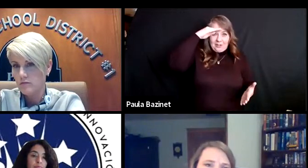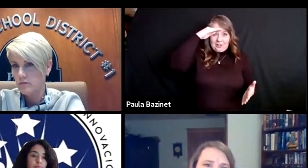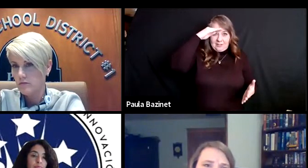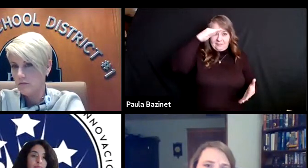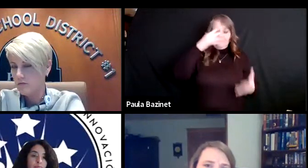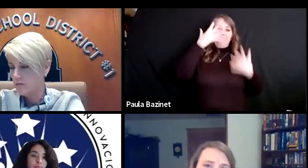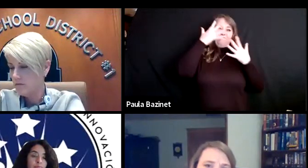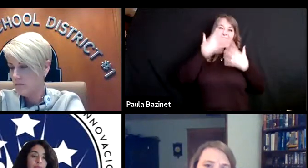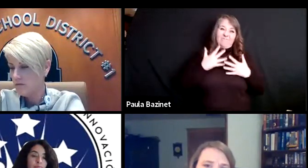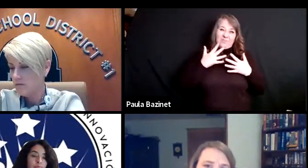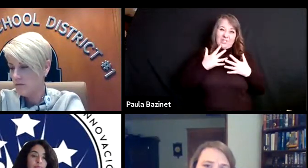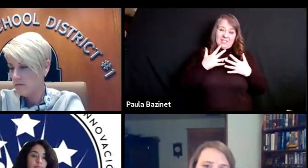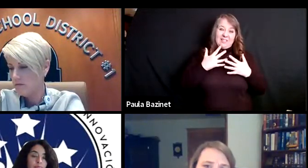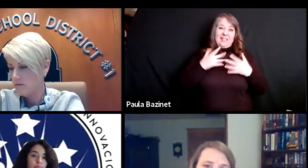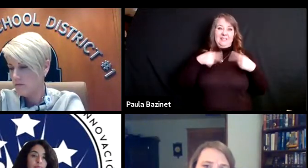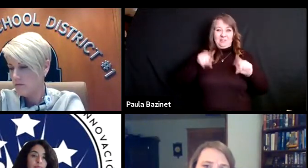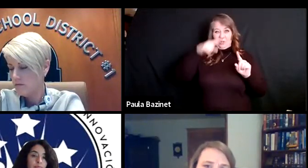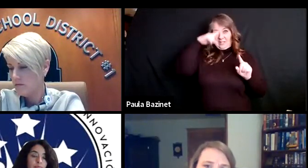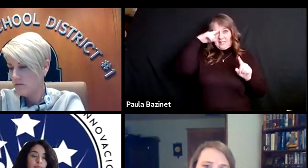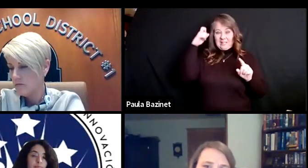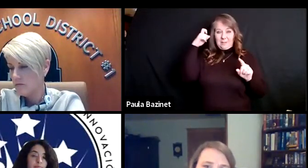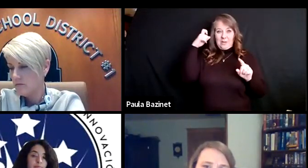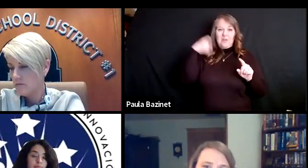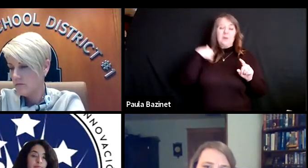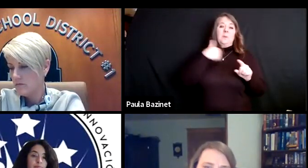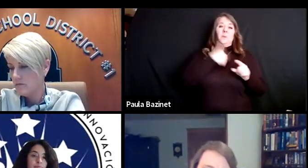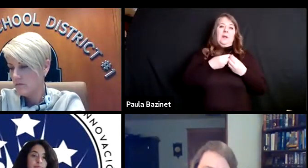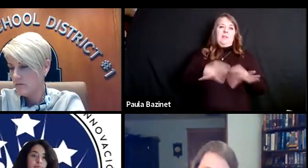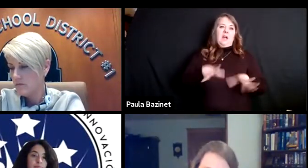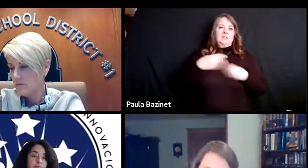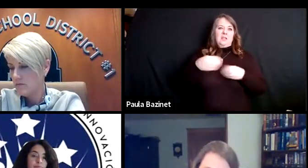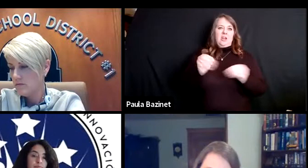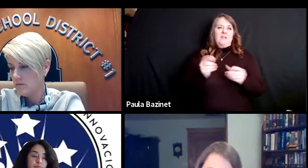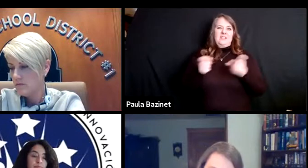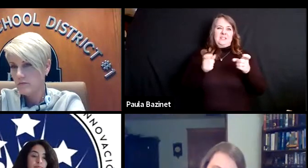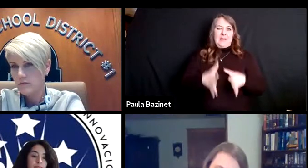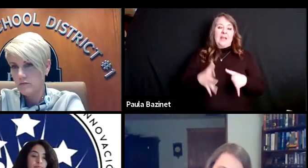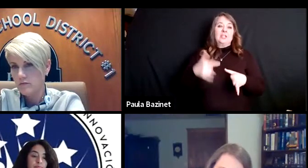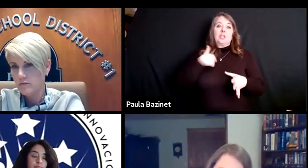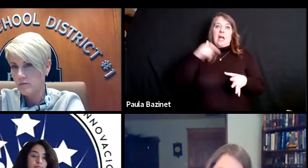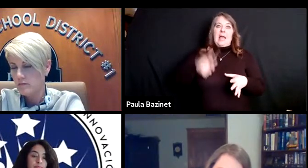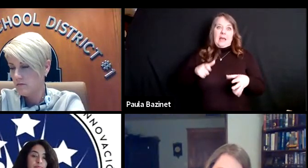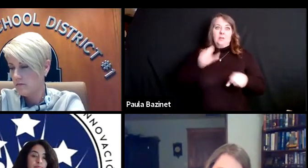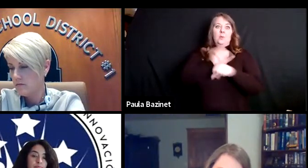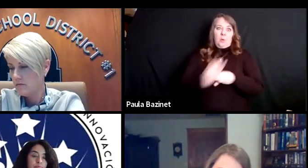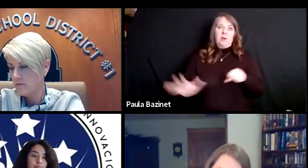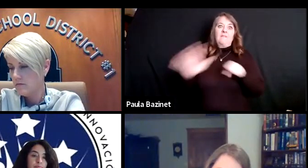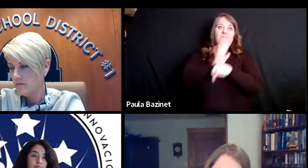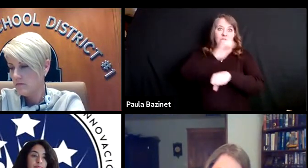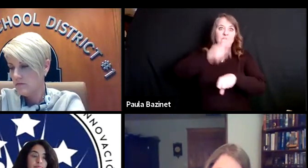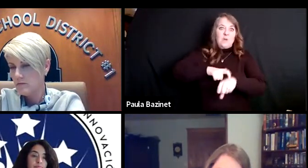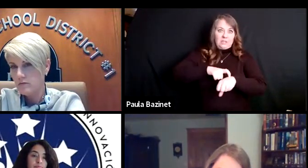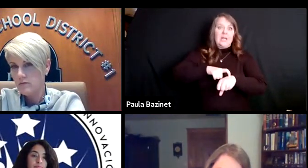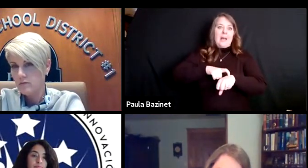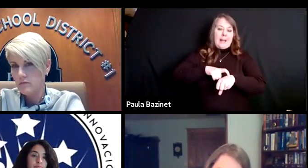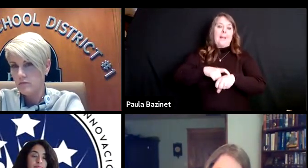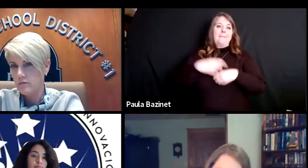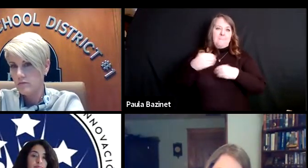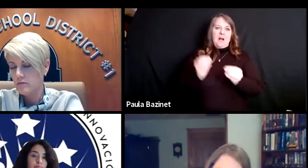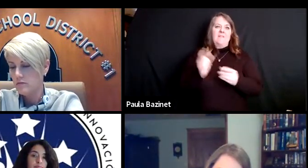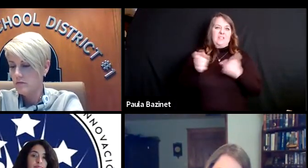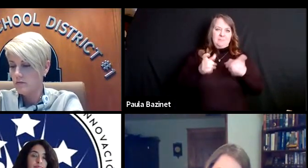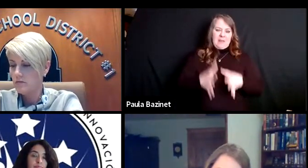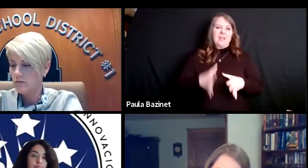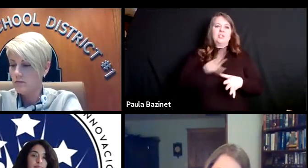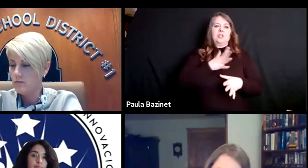Unfortunately, this summer we lost an office manager. And so I had to play a full-time role as an office manager and my kids were